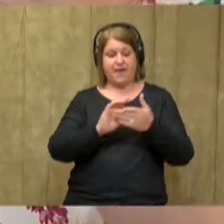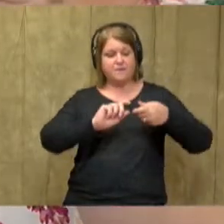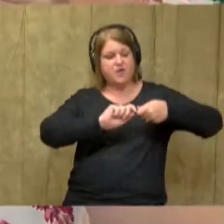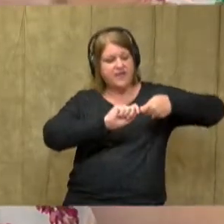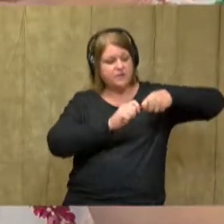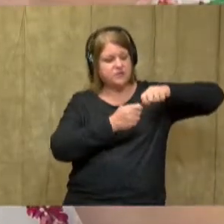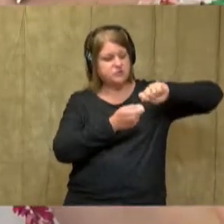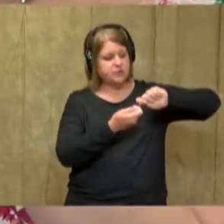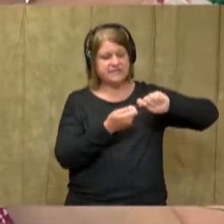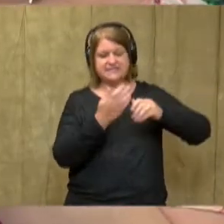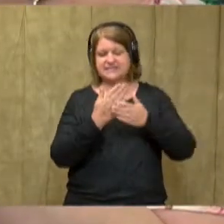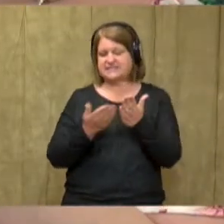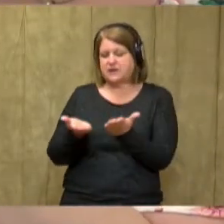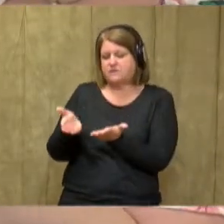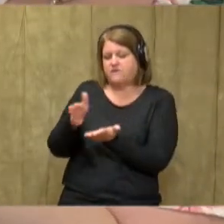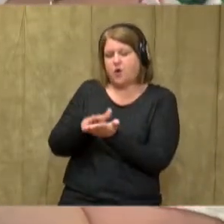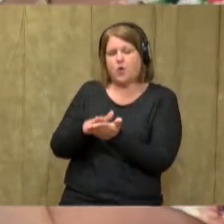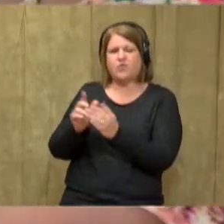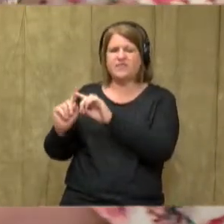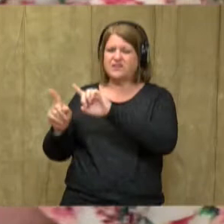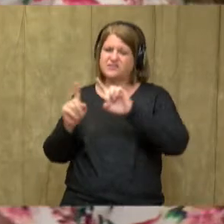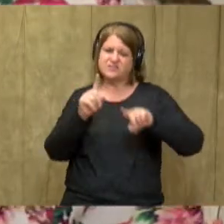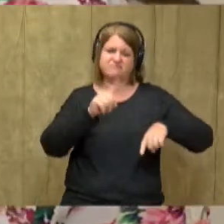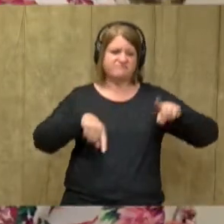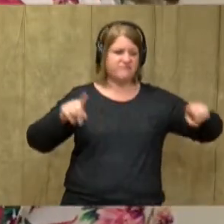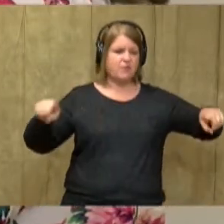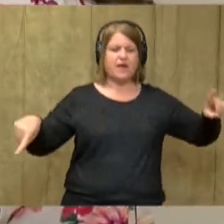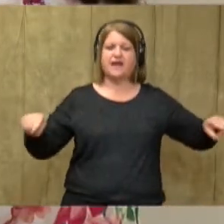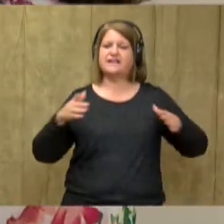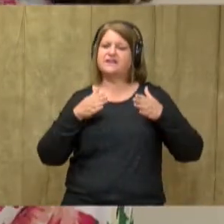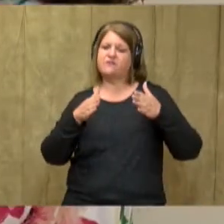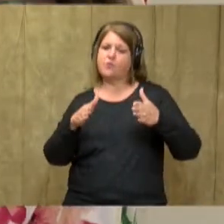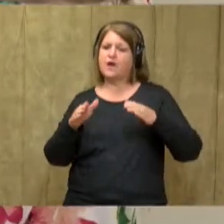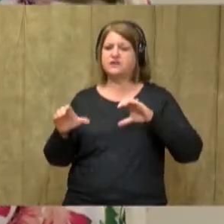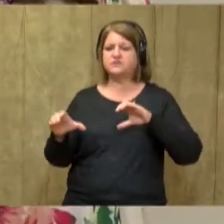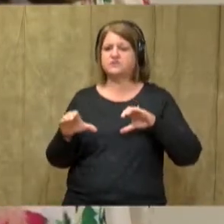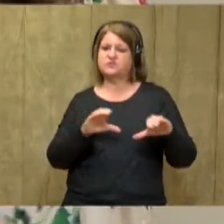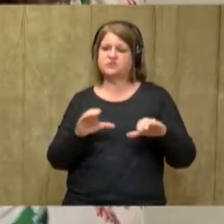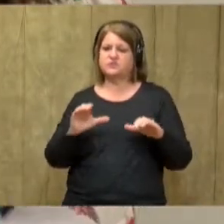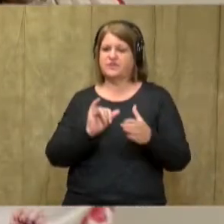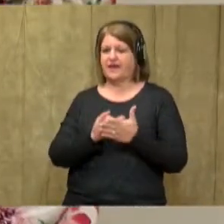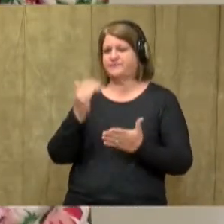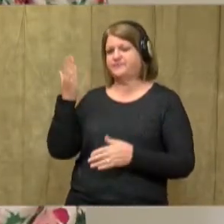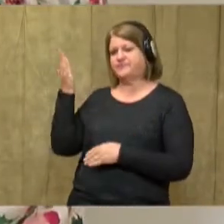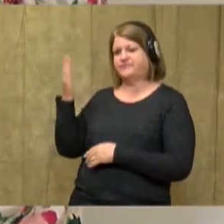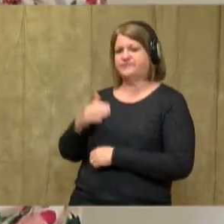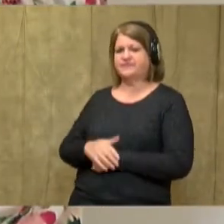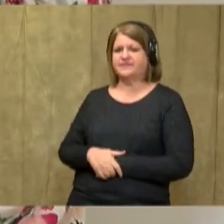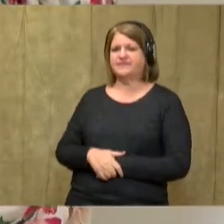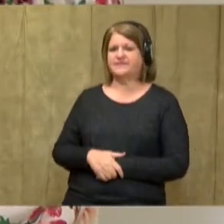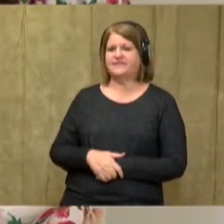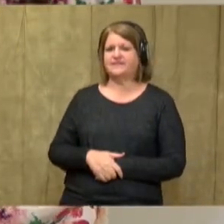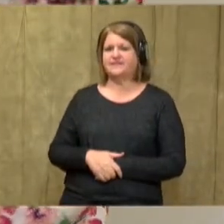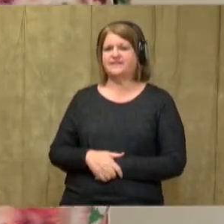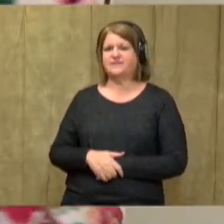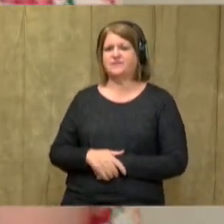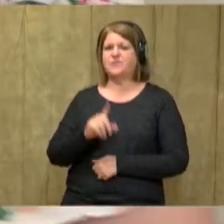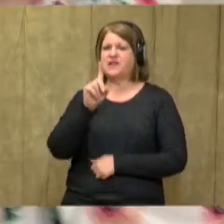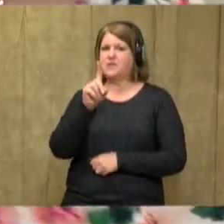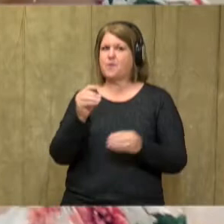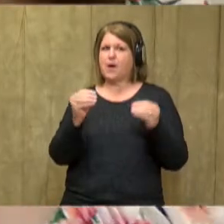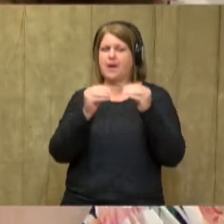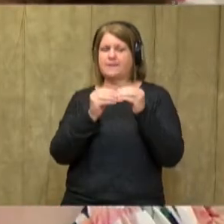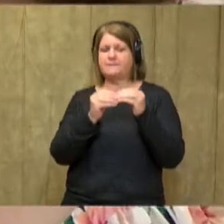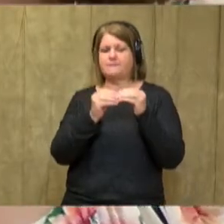fold the paper. So there's lots of ways you can do it. All right, let's just do, we need one more